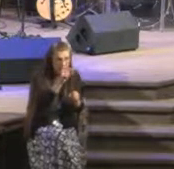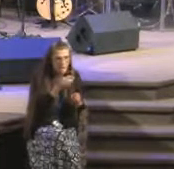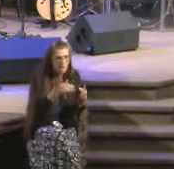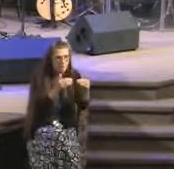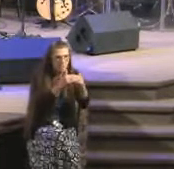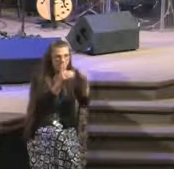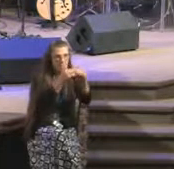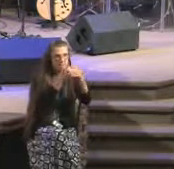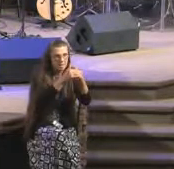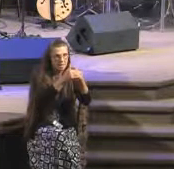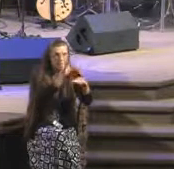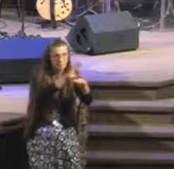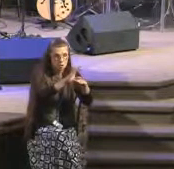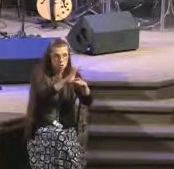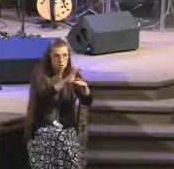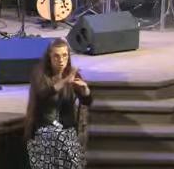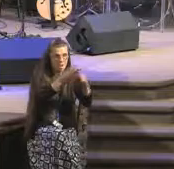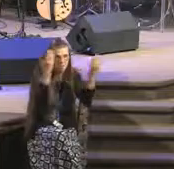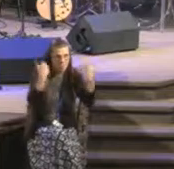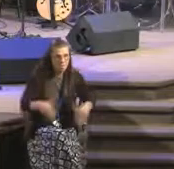of Christ.